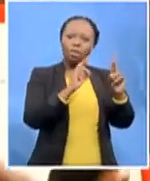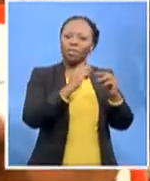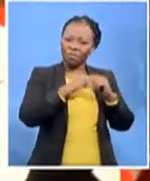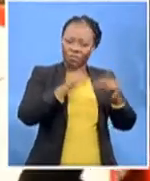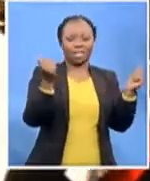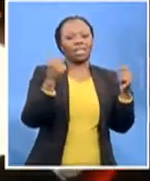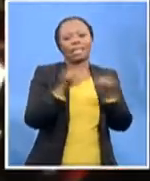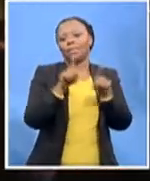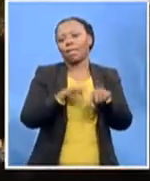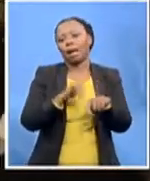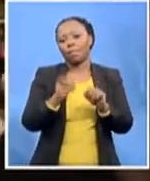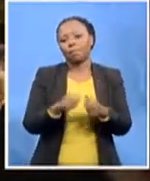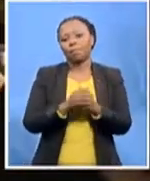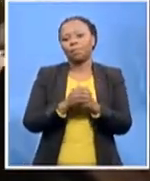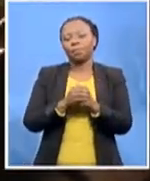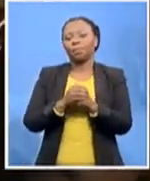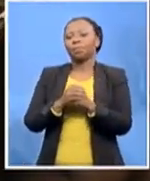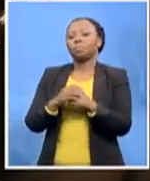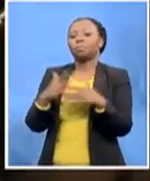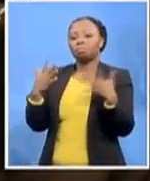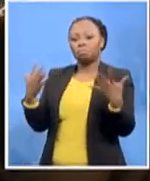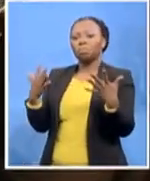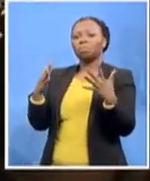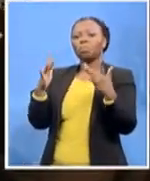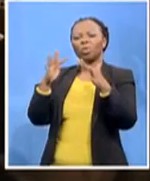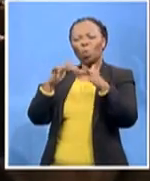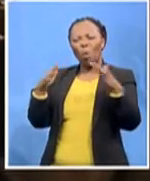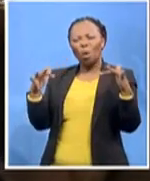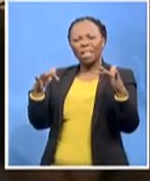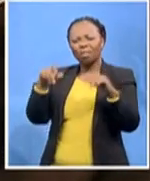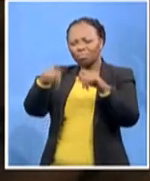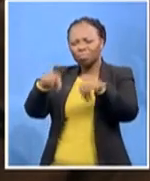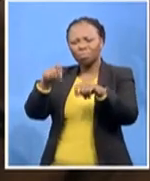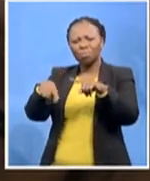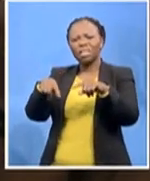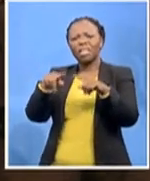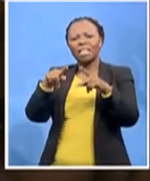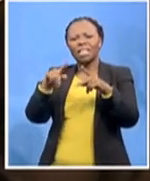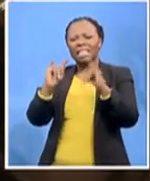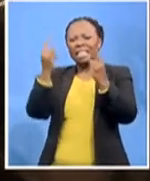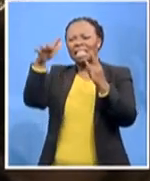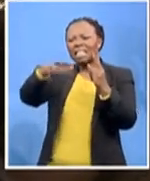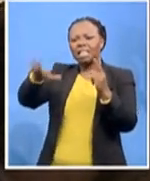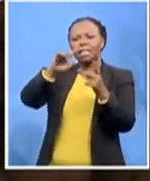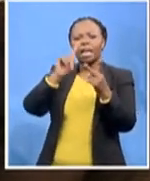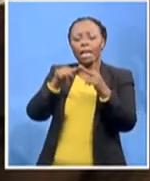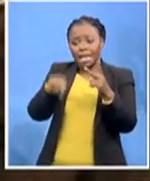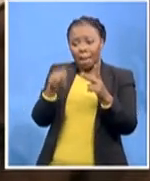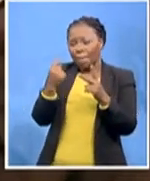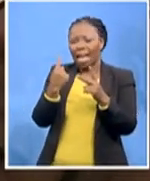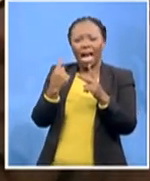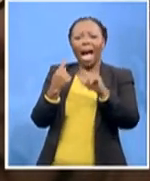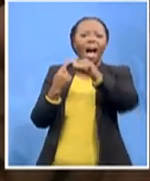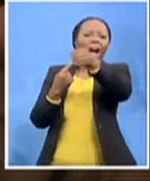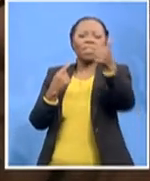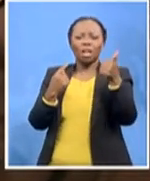about water leakages around the city, not here only. And do we have enough manpower to deal with those or